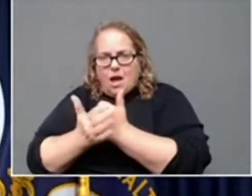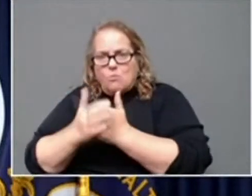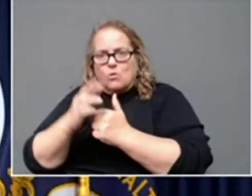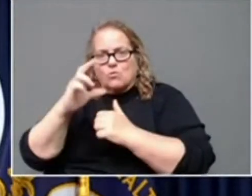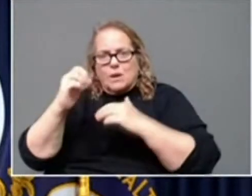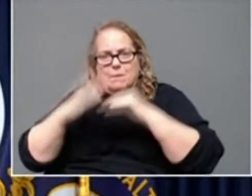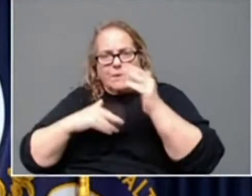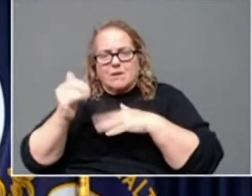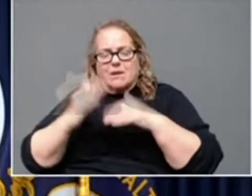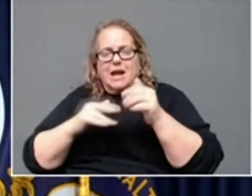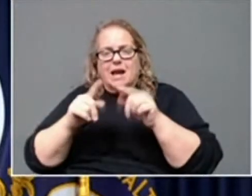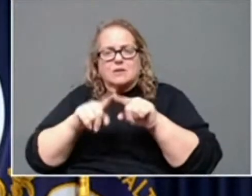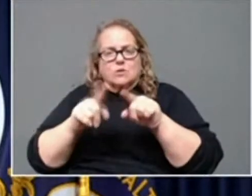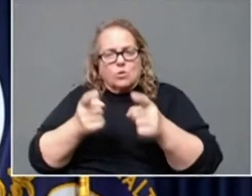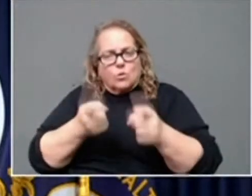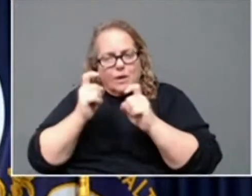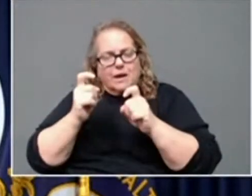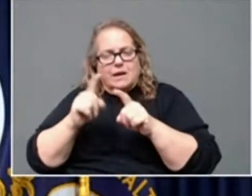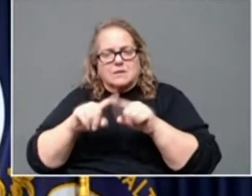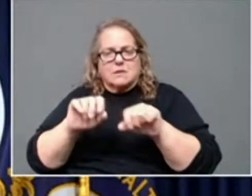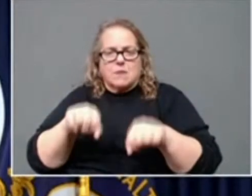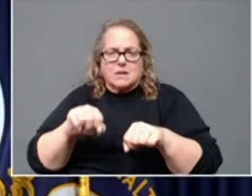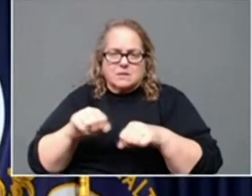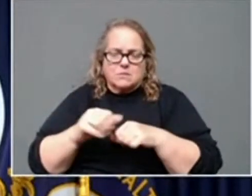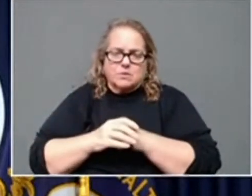quickly as possible.